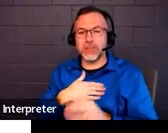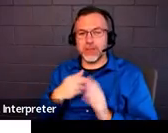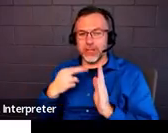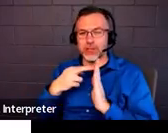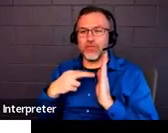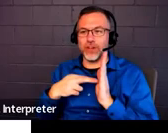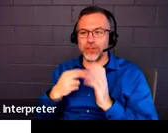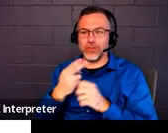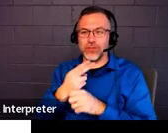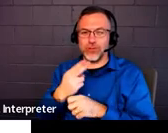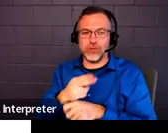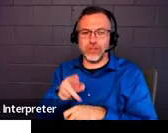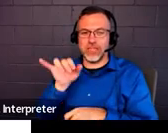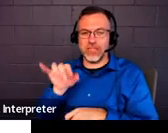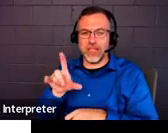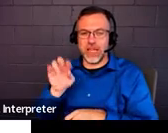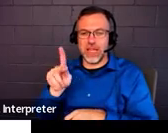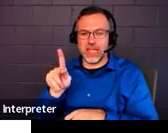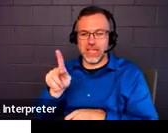that was provided in the email.